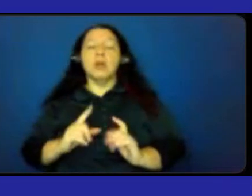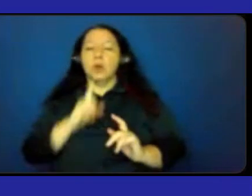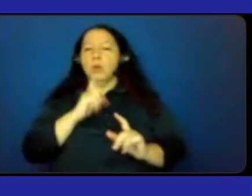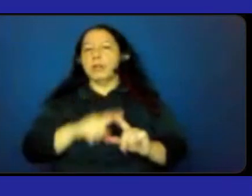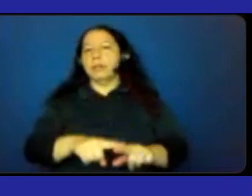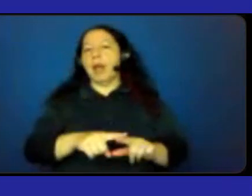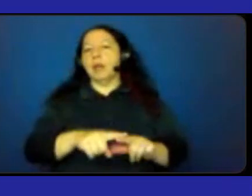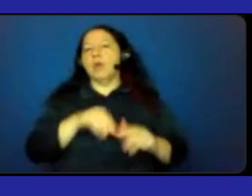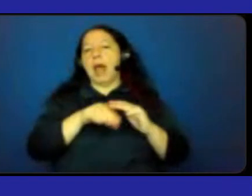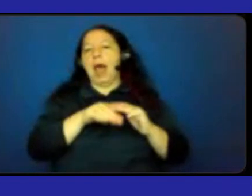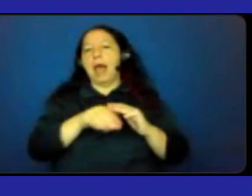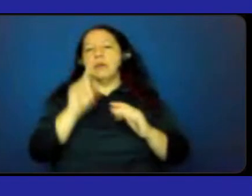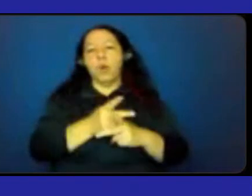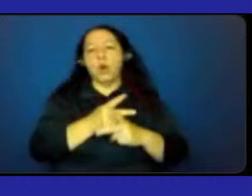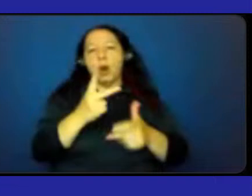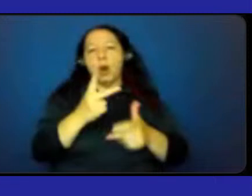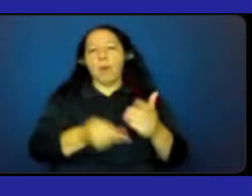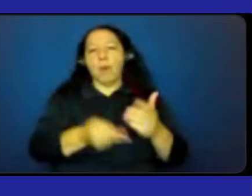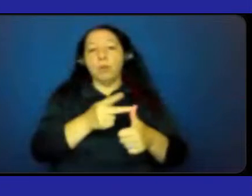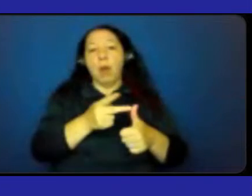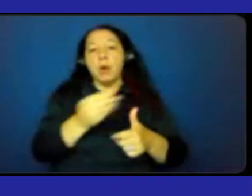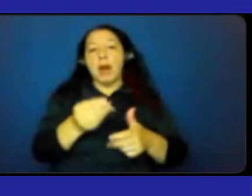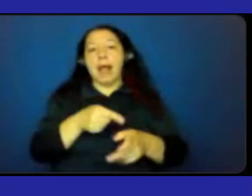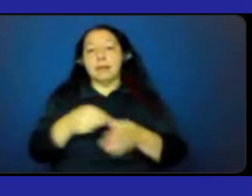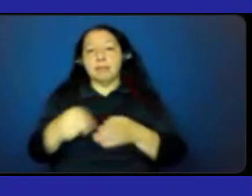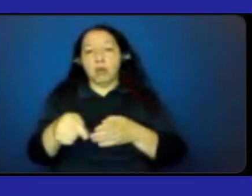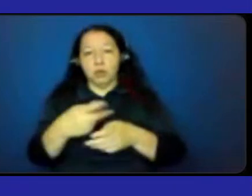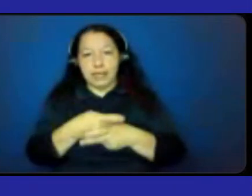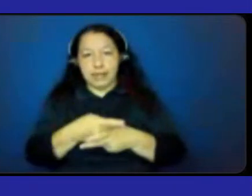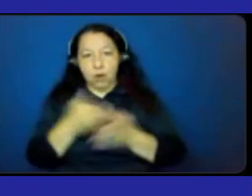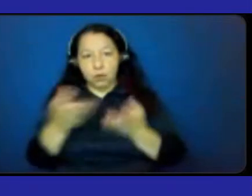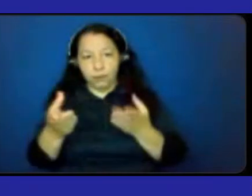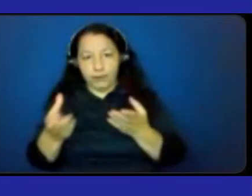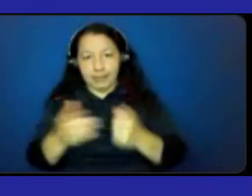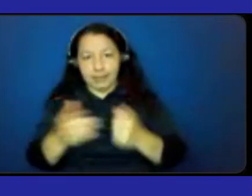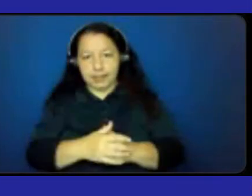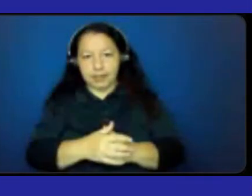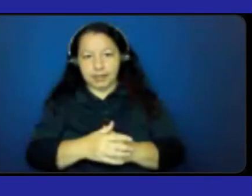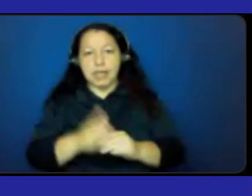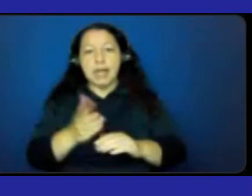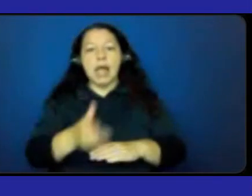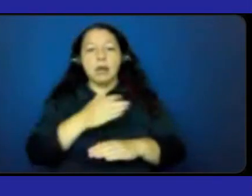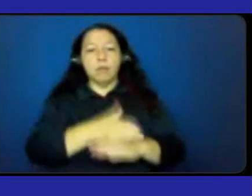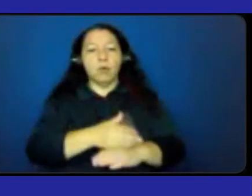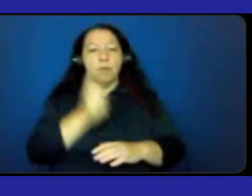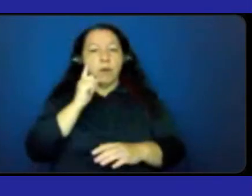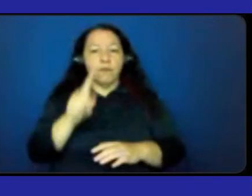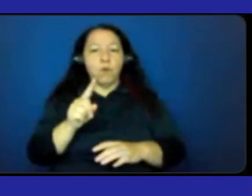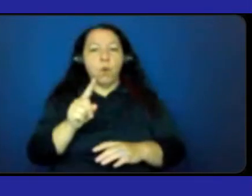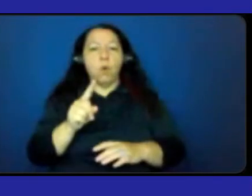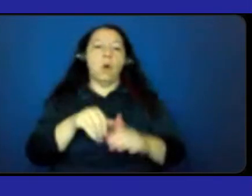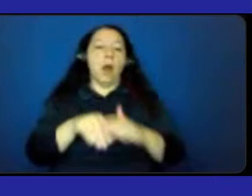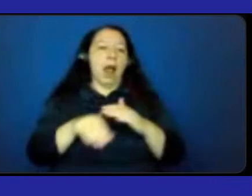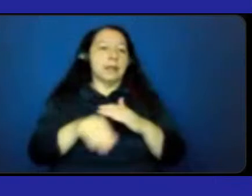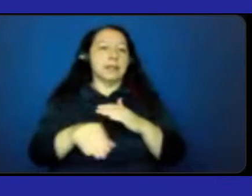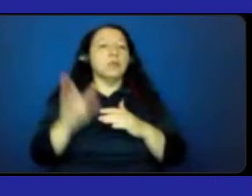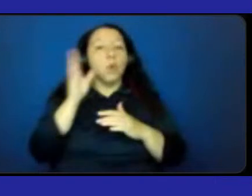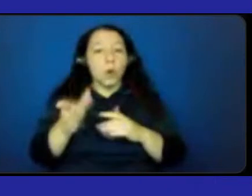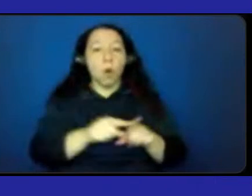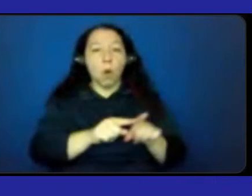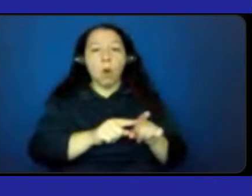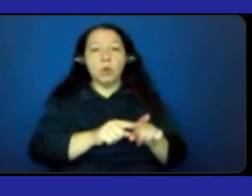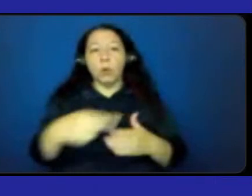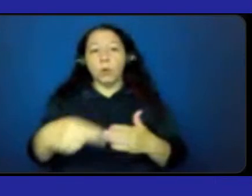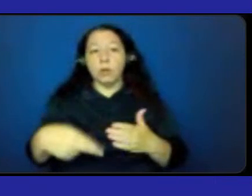both primary care and specialty care services, and improvement in in access will also result